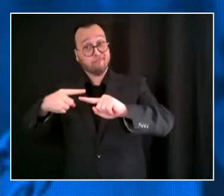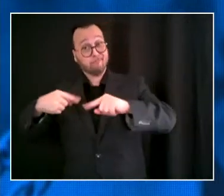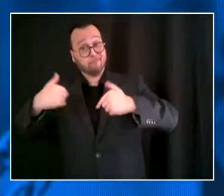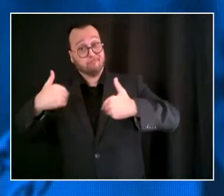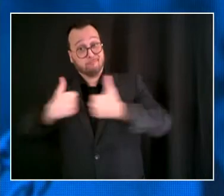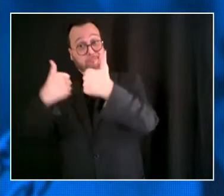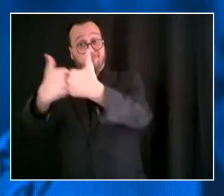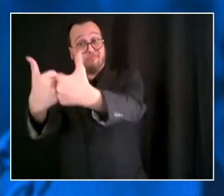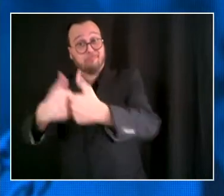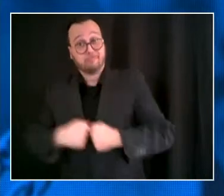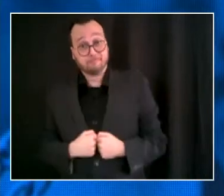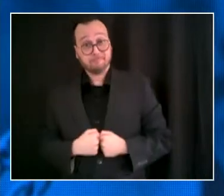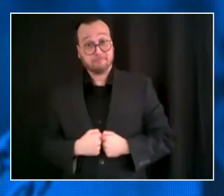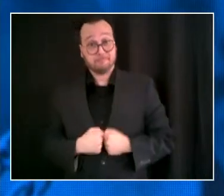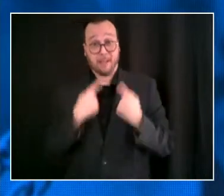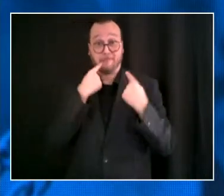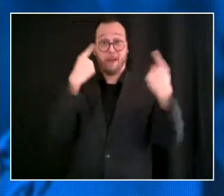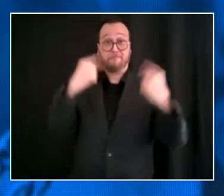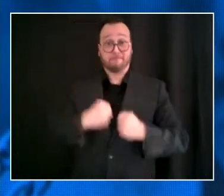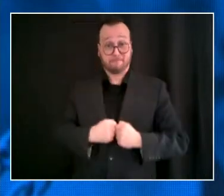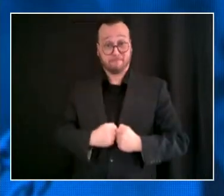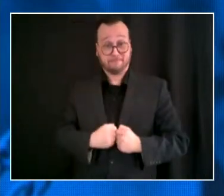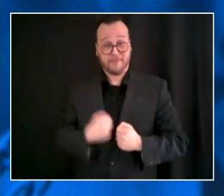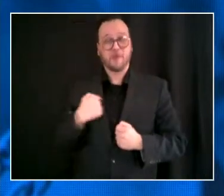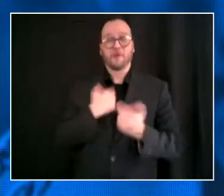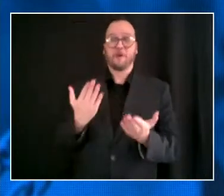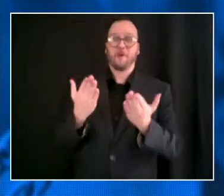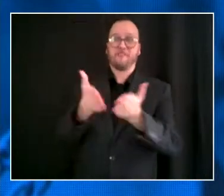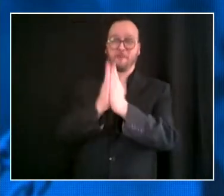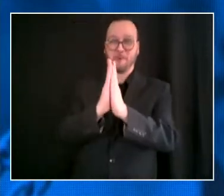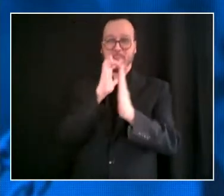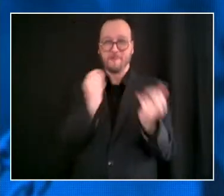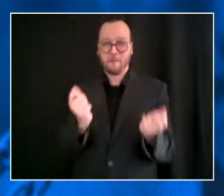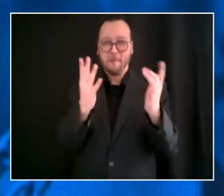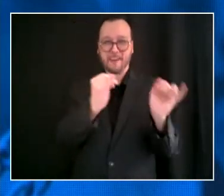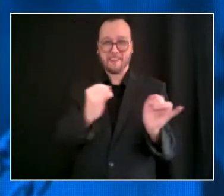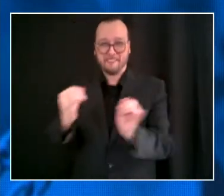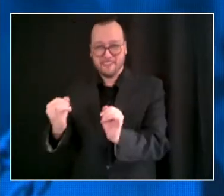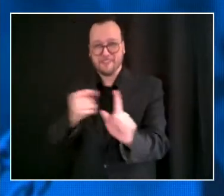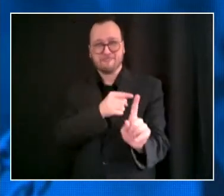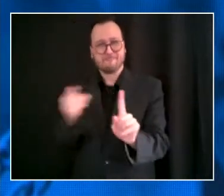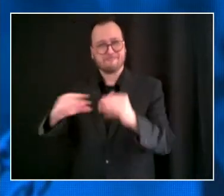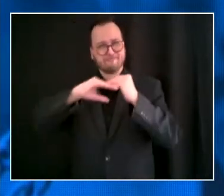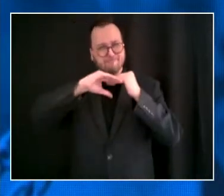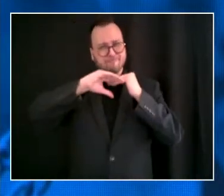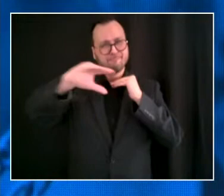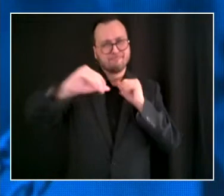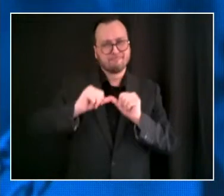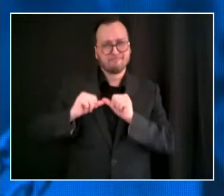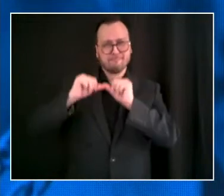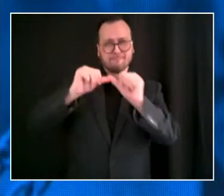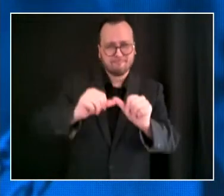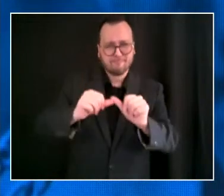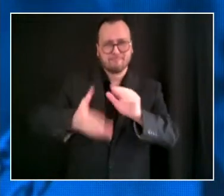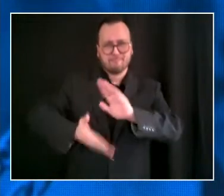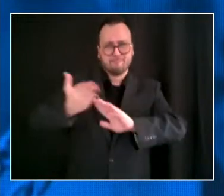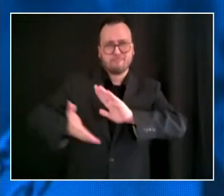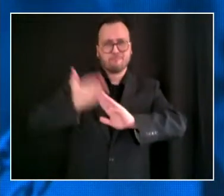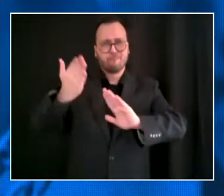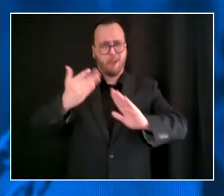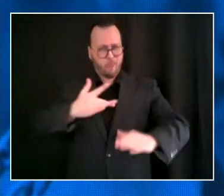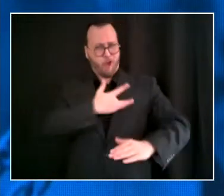We also offer our prayers for the many individuals that sustain the heartbeat of our city,